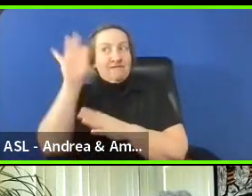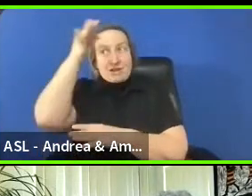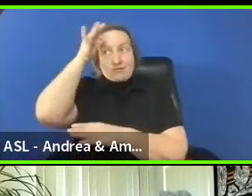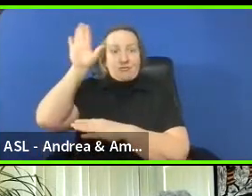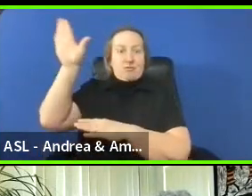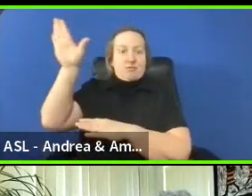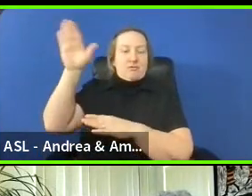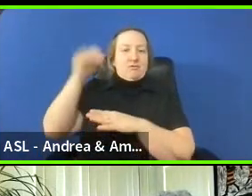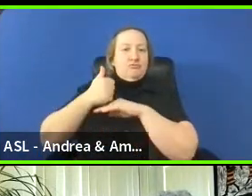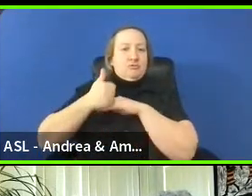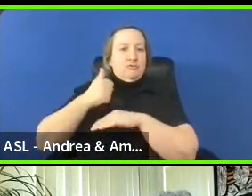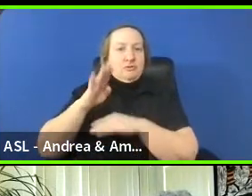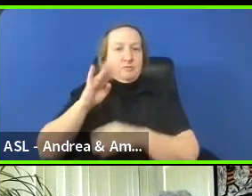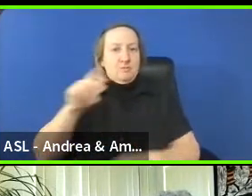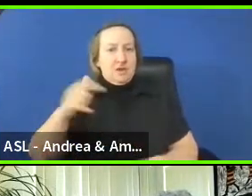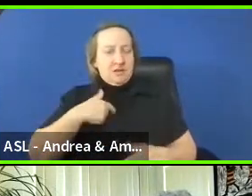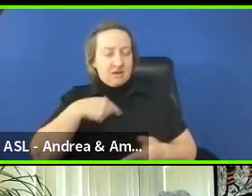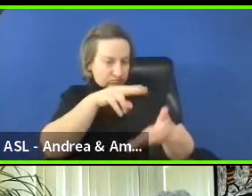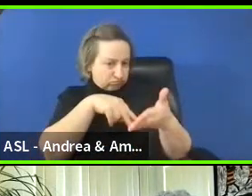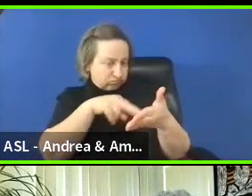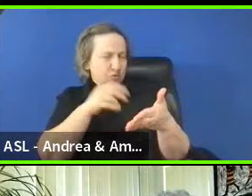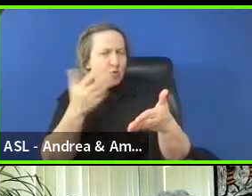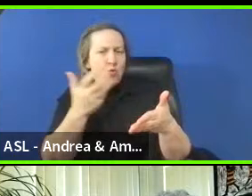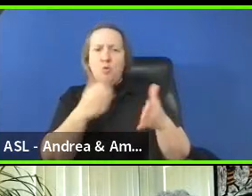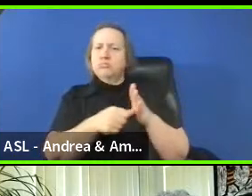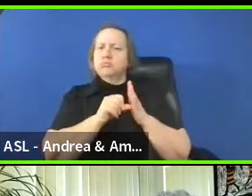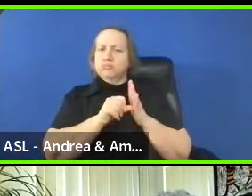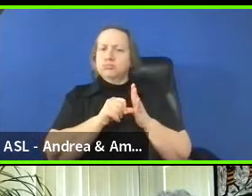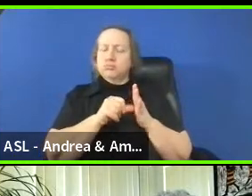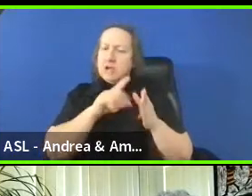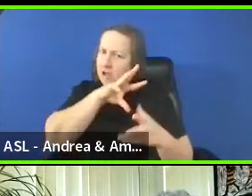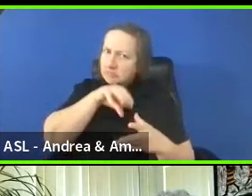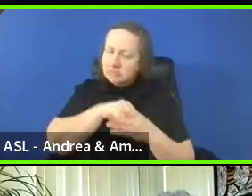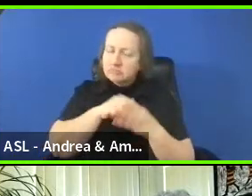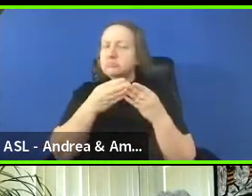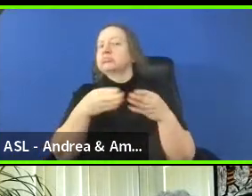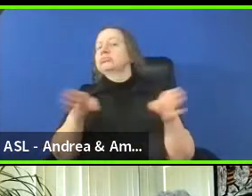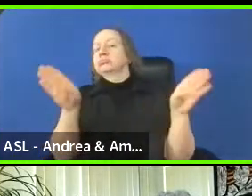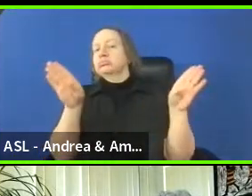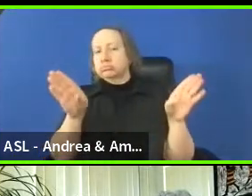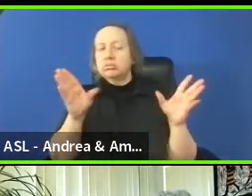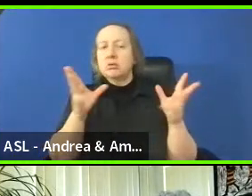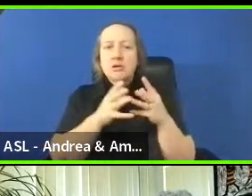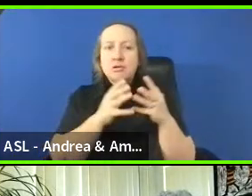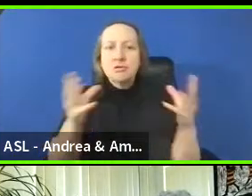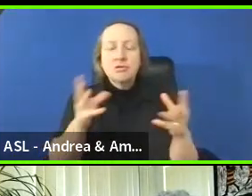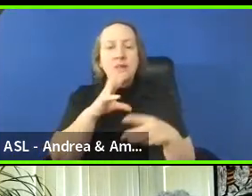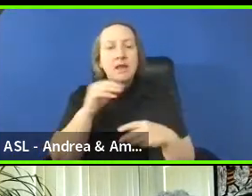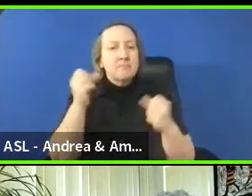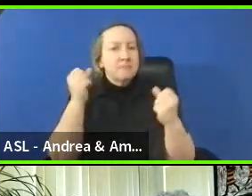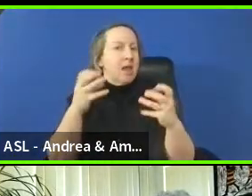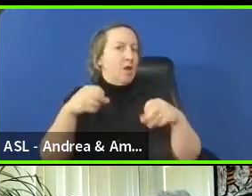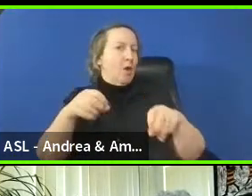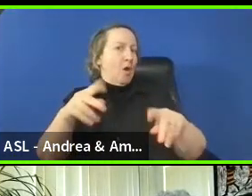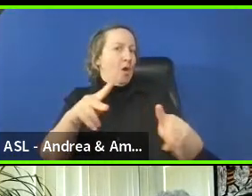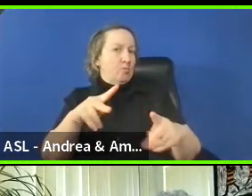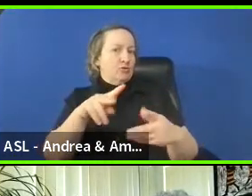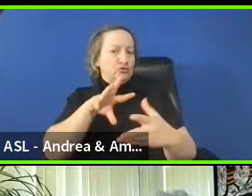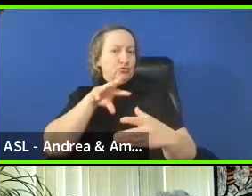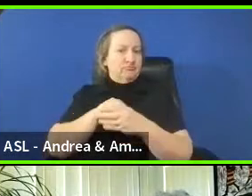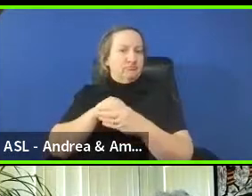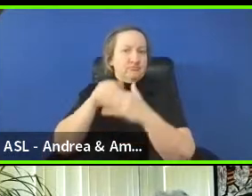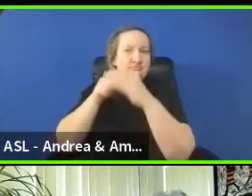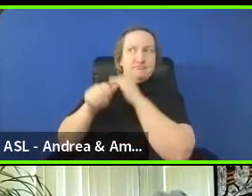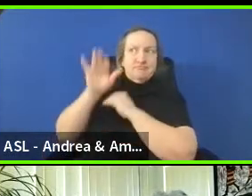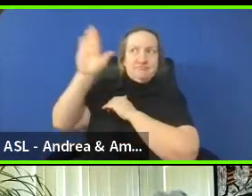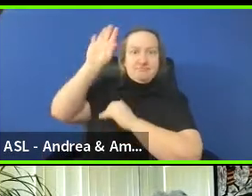more impressive it is in terms of its not only scope, but really how many opportunities may exist within that